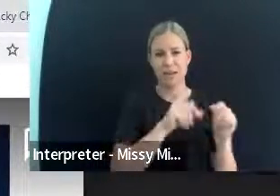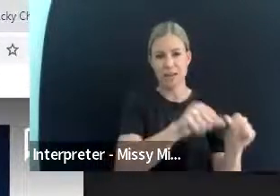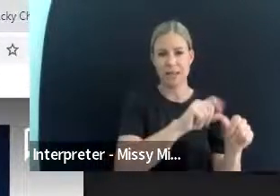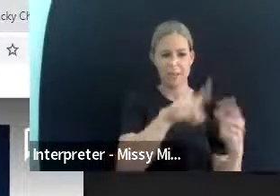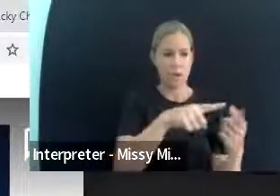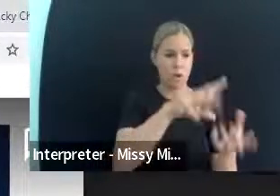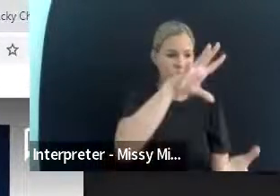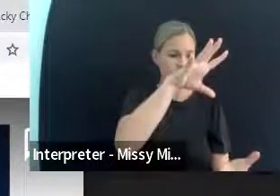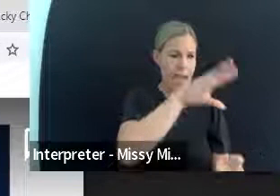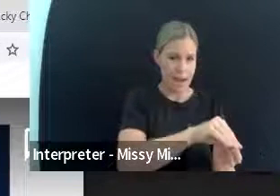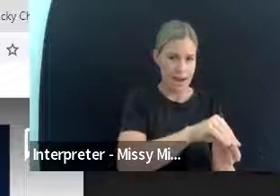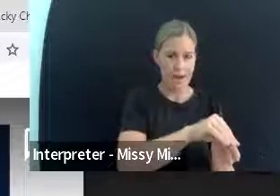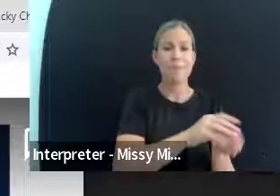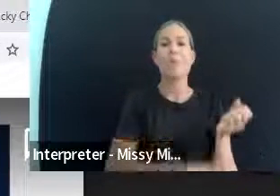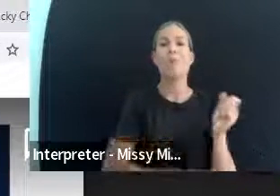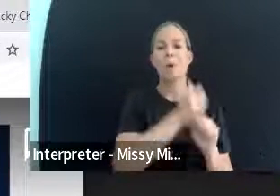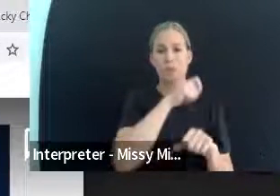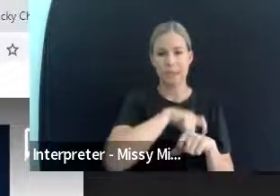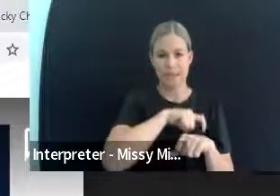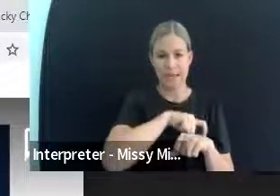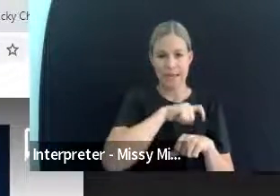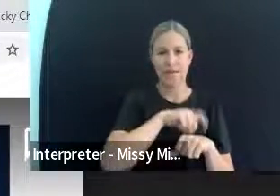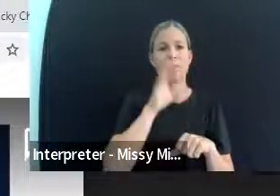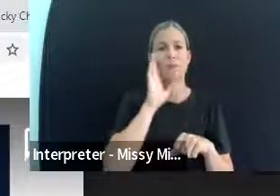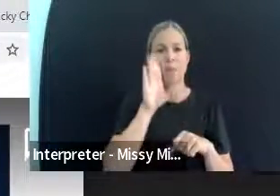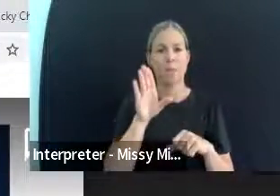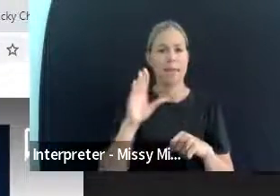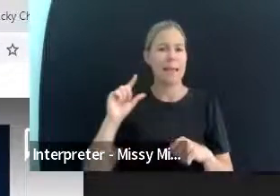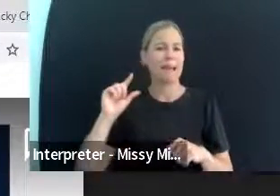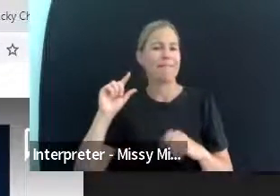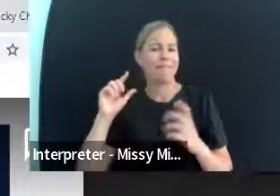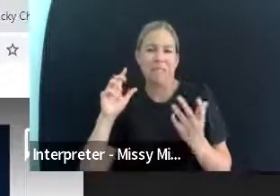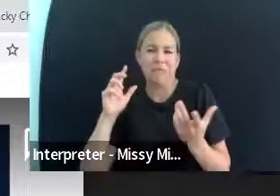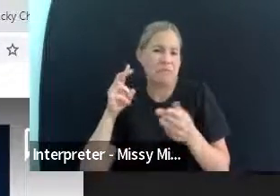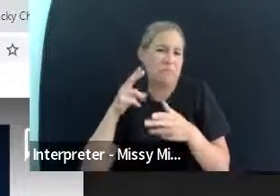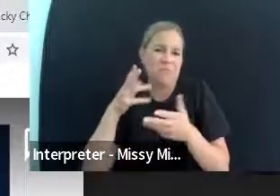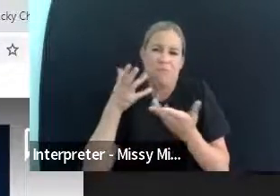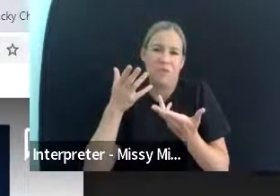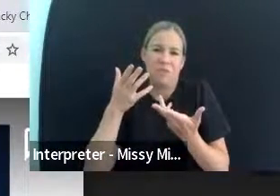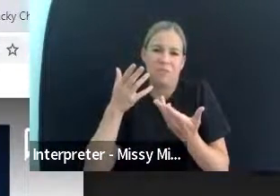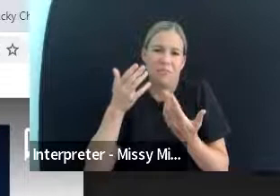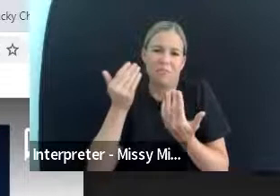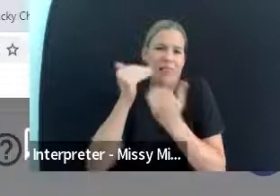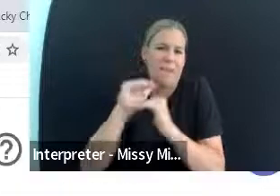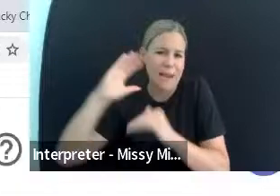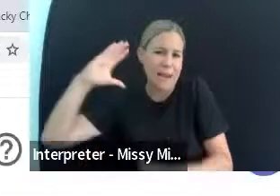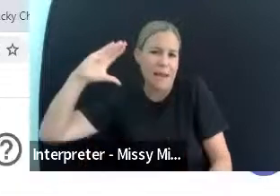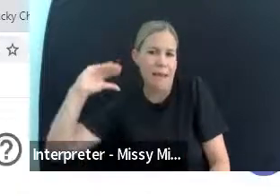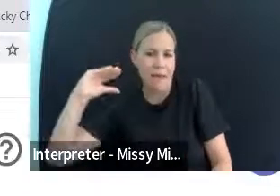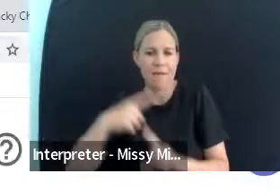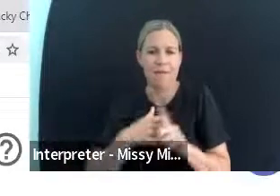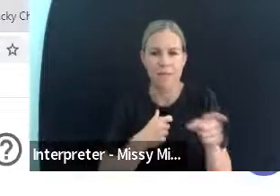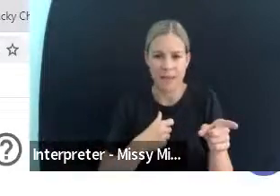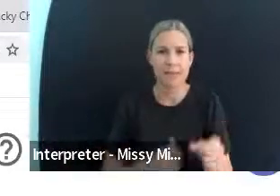these up, it's highly likely that there would be very little reduction of their SSI payment because of this work incentive. So